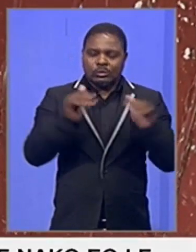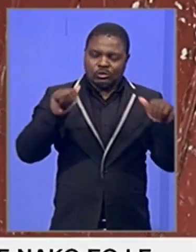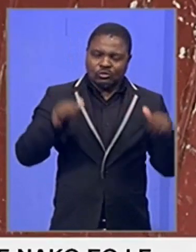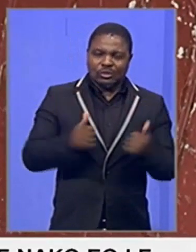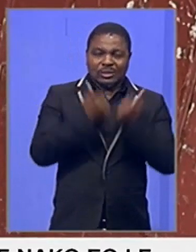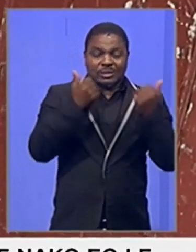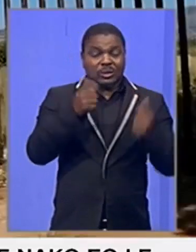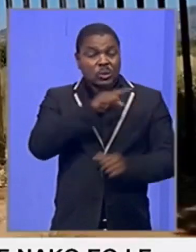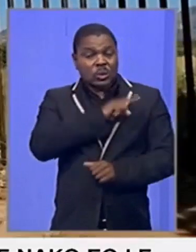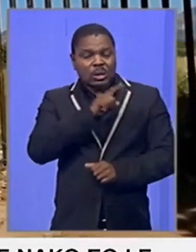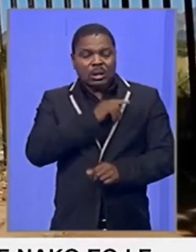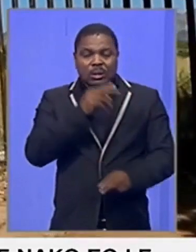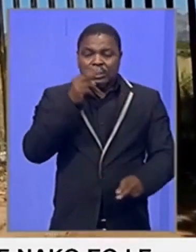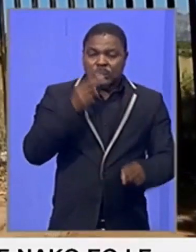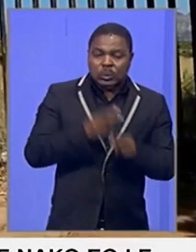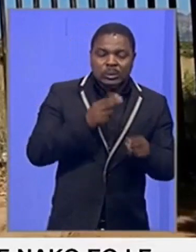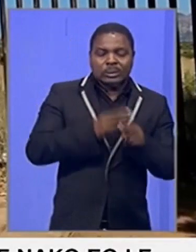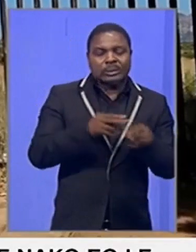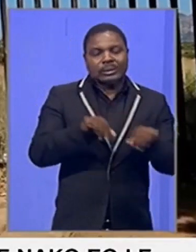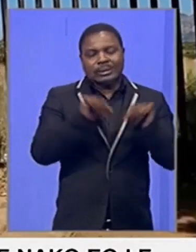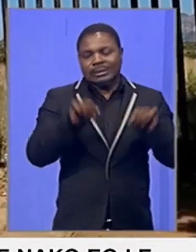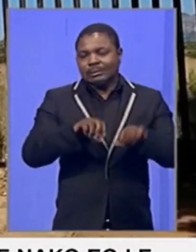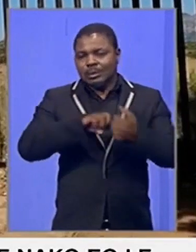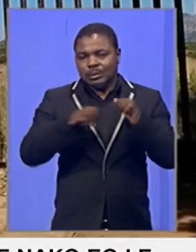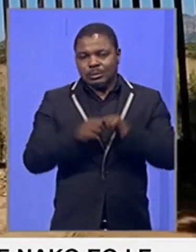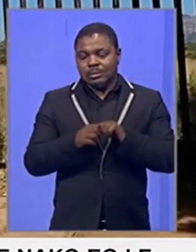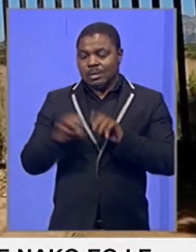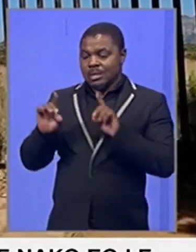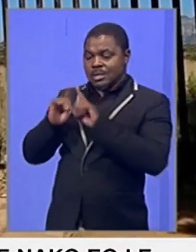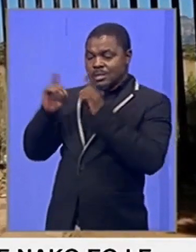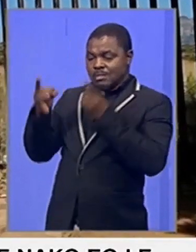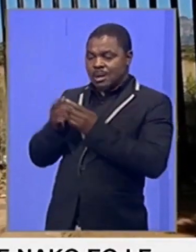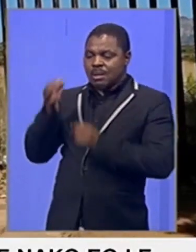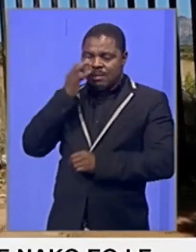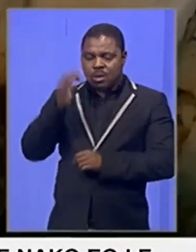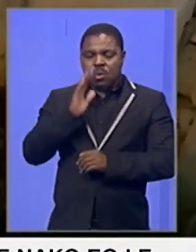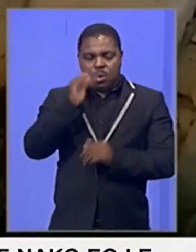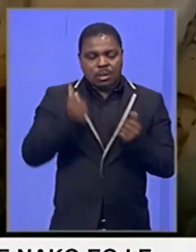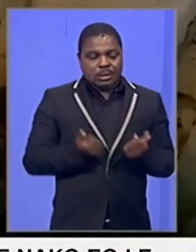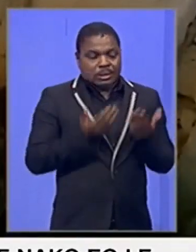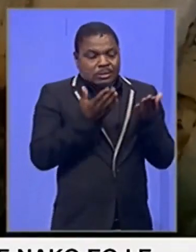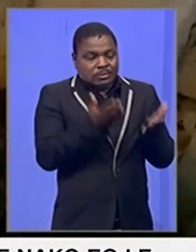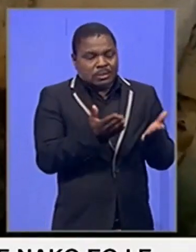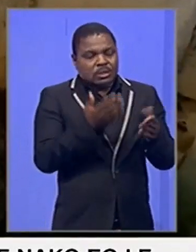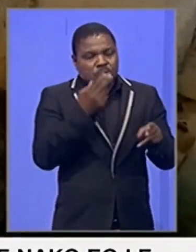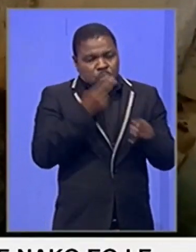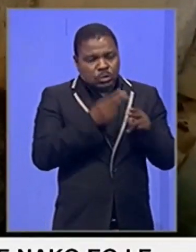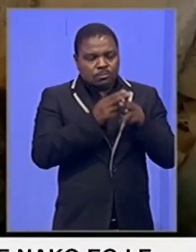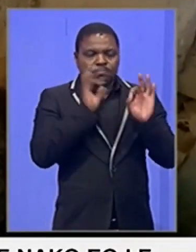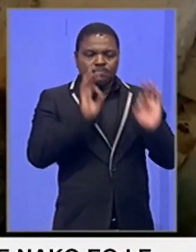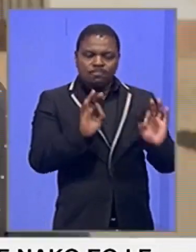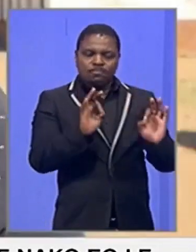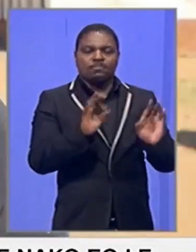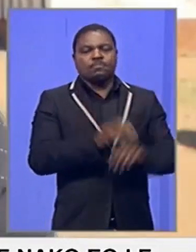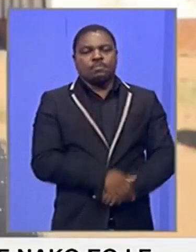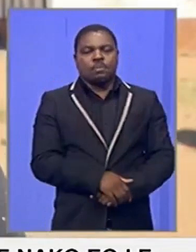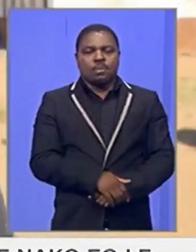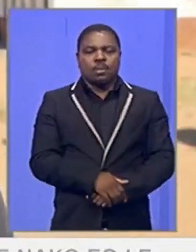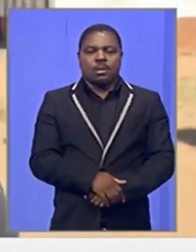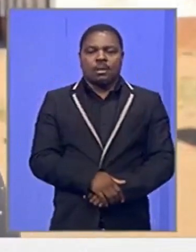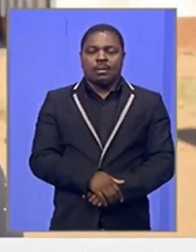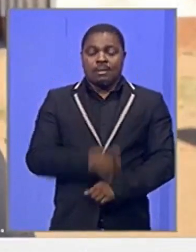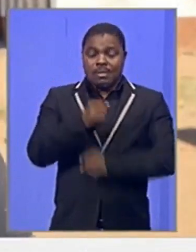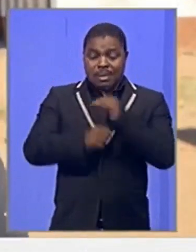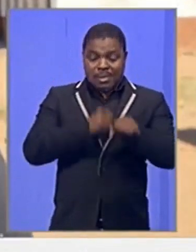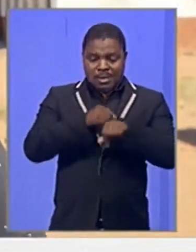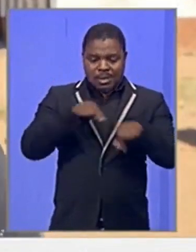tsa kgelelo leswe. Lefapha la Thuto la re lo ikaelela go tlamela sekolo dintlwana boithusetso tse di seriti. Re ne ngwaga